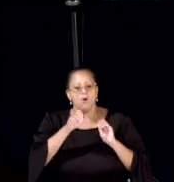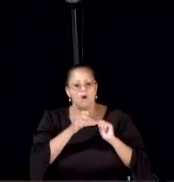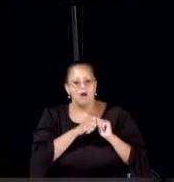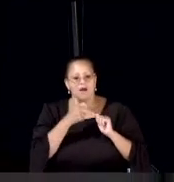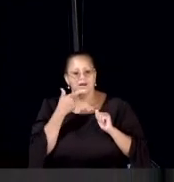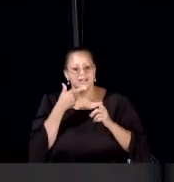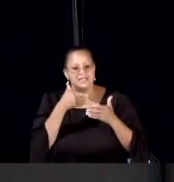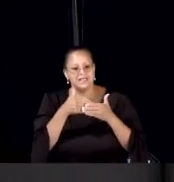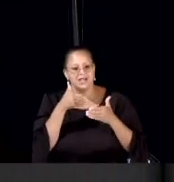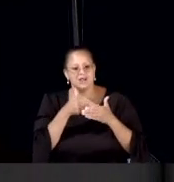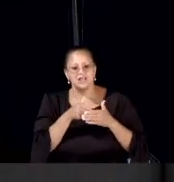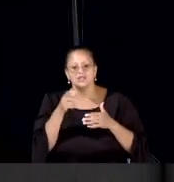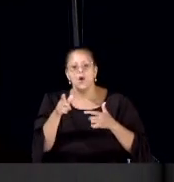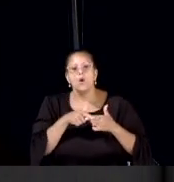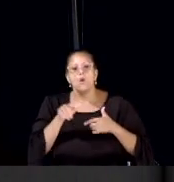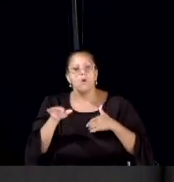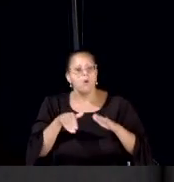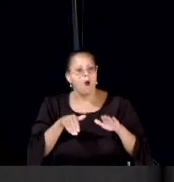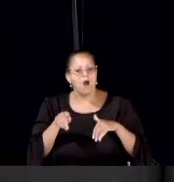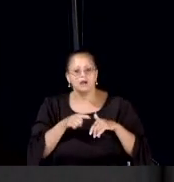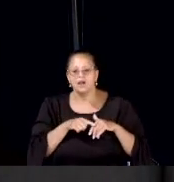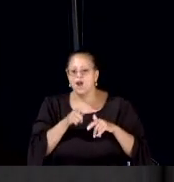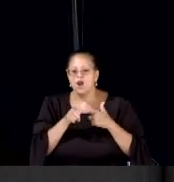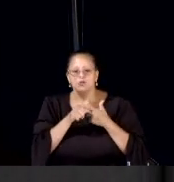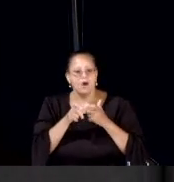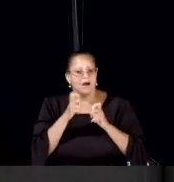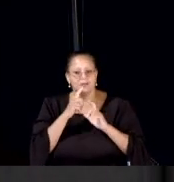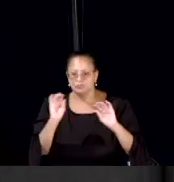emergency, walk, do not run, to that exit.